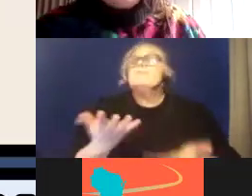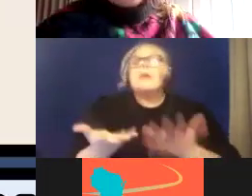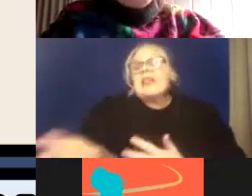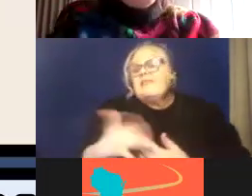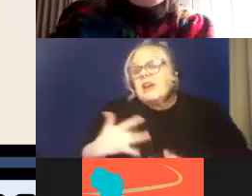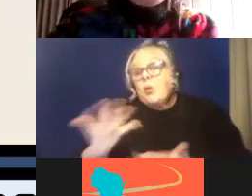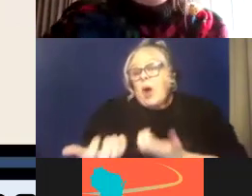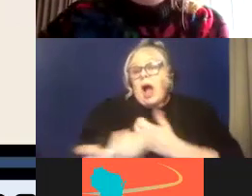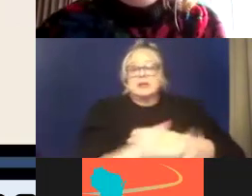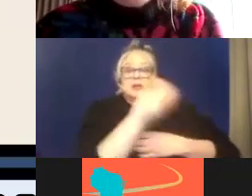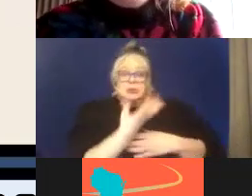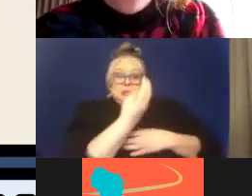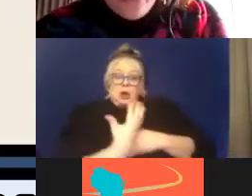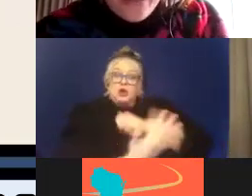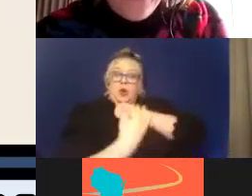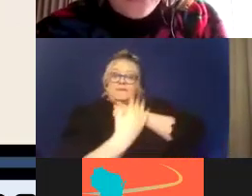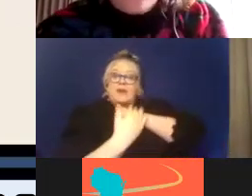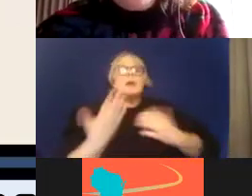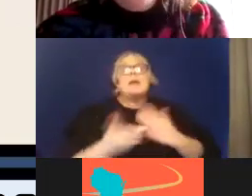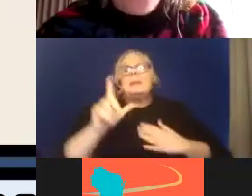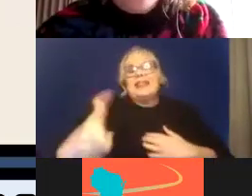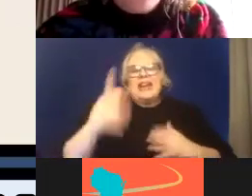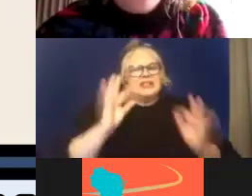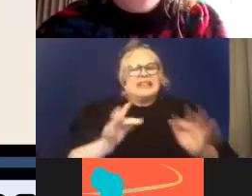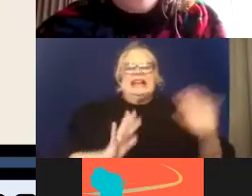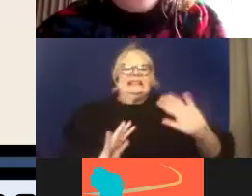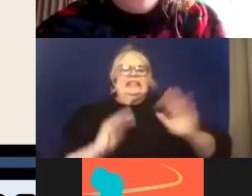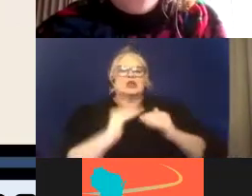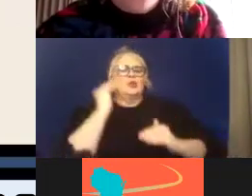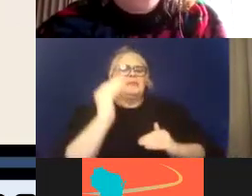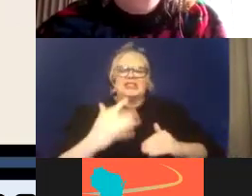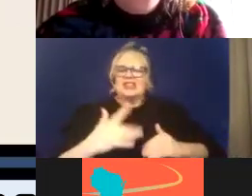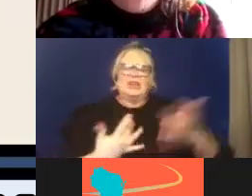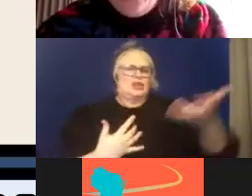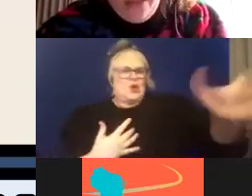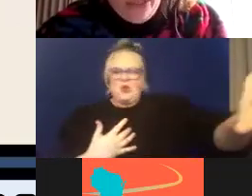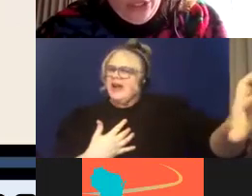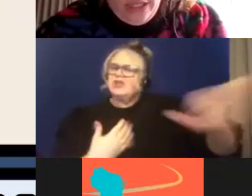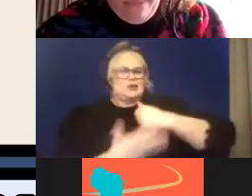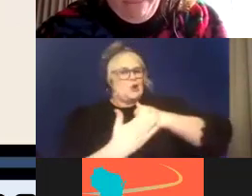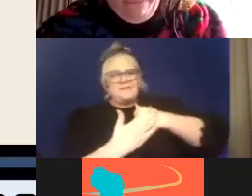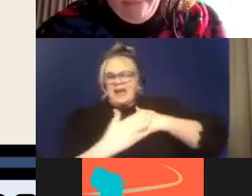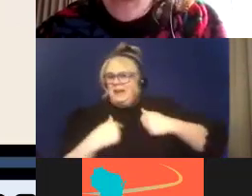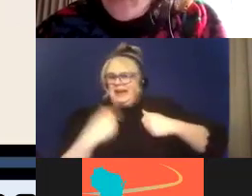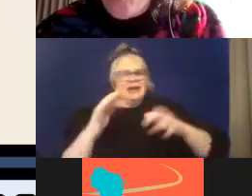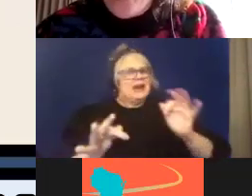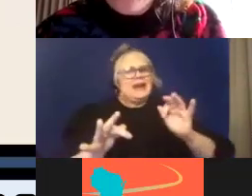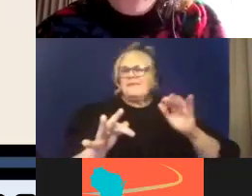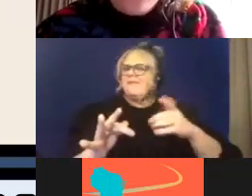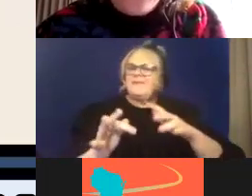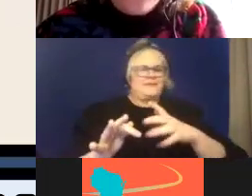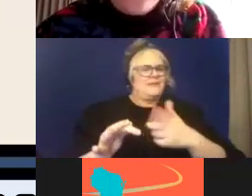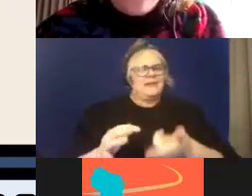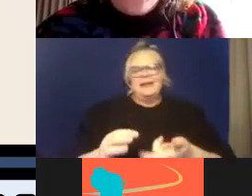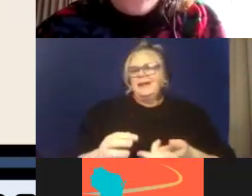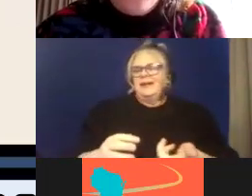While exposure to these images can be traumatic, some survivors may find themselves wanting to know more about the images. Whether it